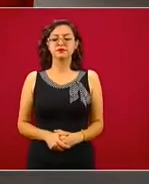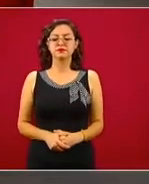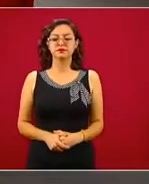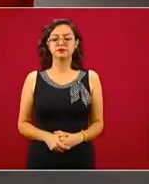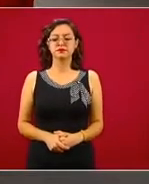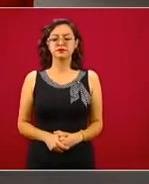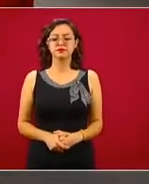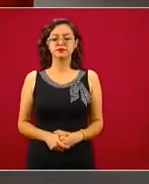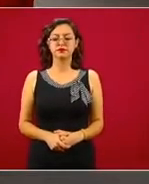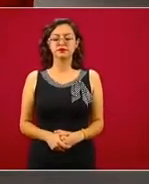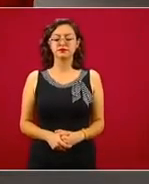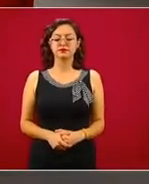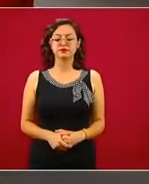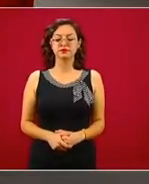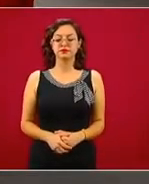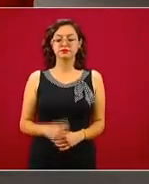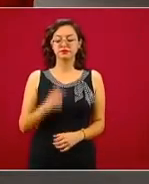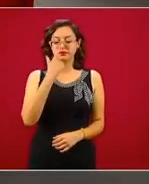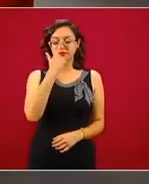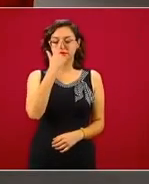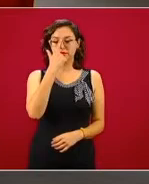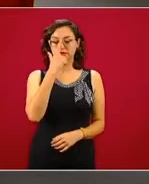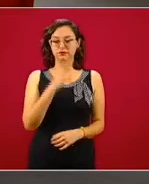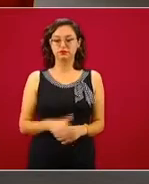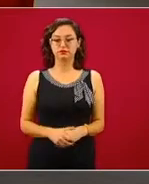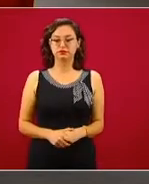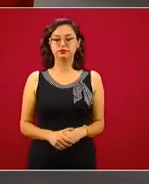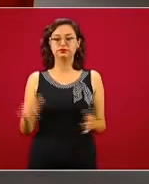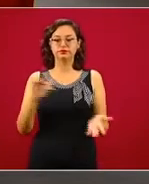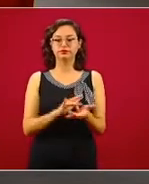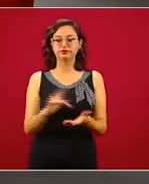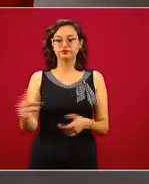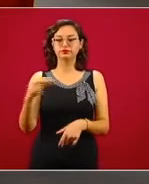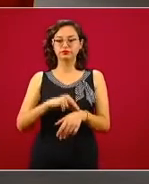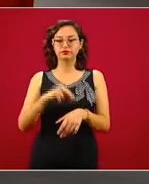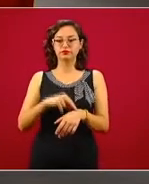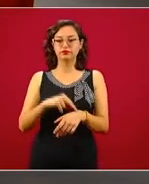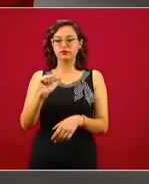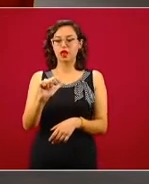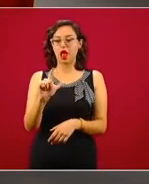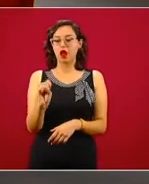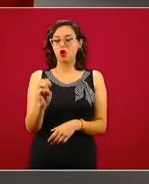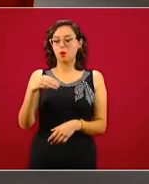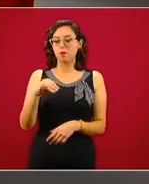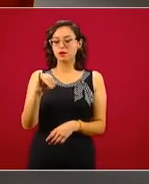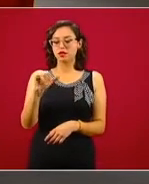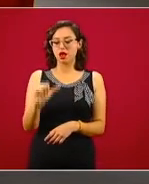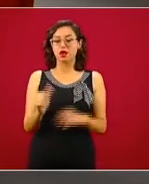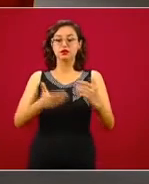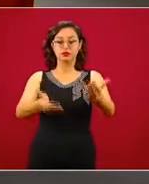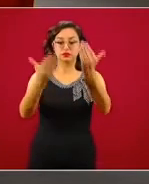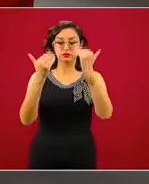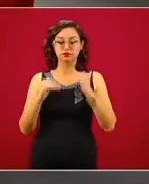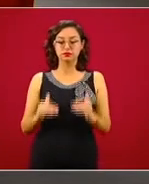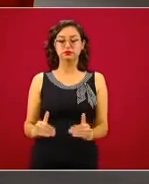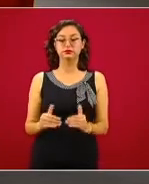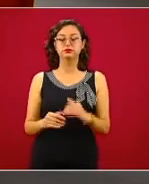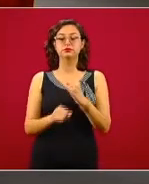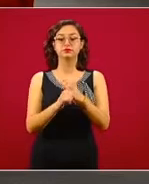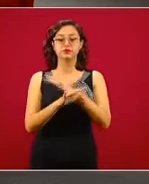occupancy rates as well. That would be my information for today. Gracias, doctora Lomía. Vamos a proceder entonces ahora